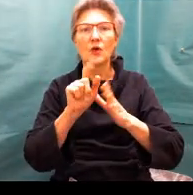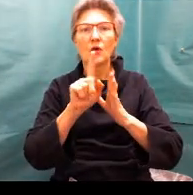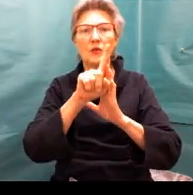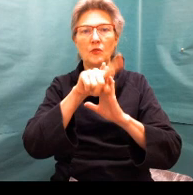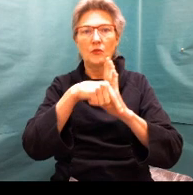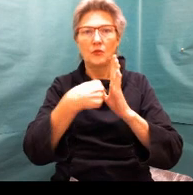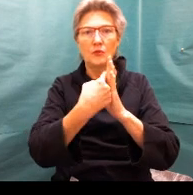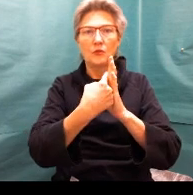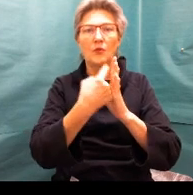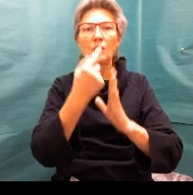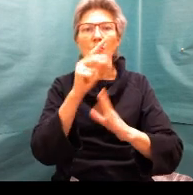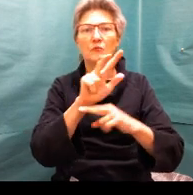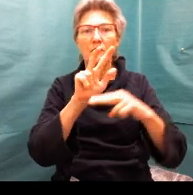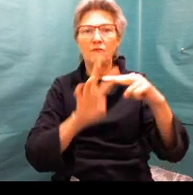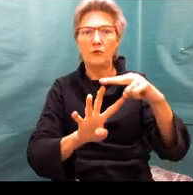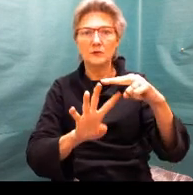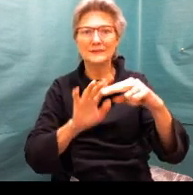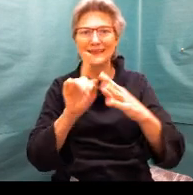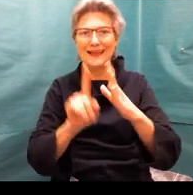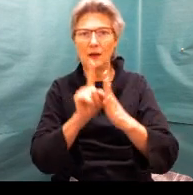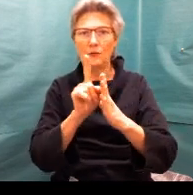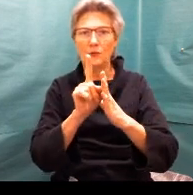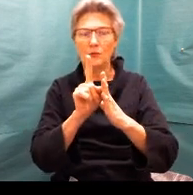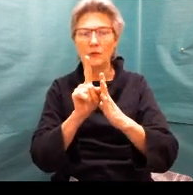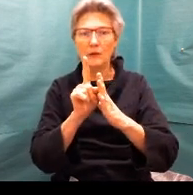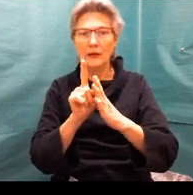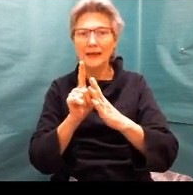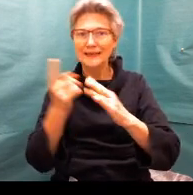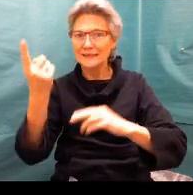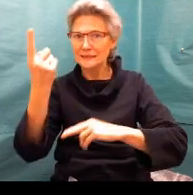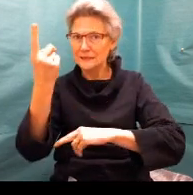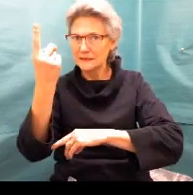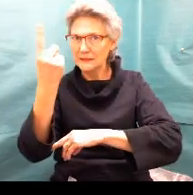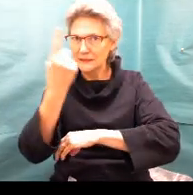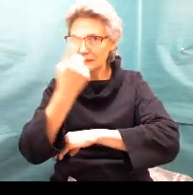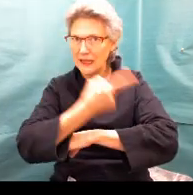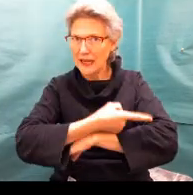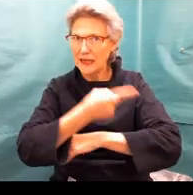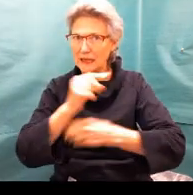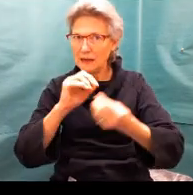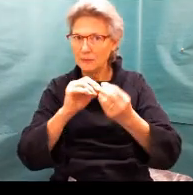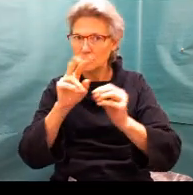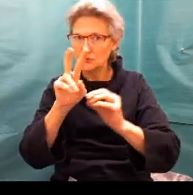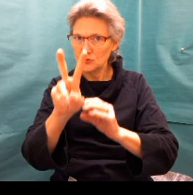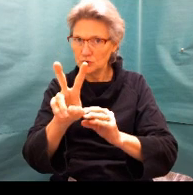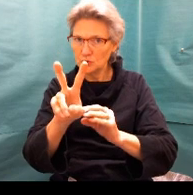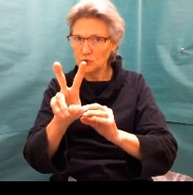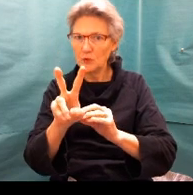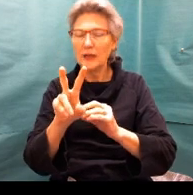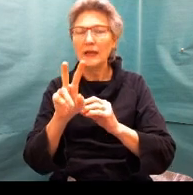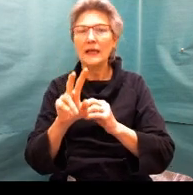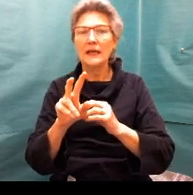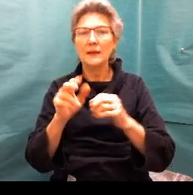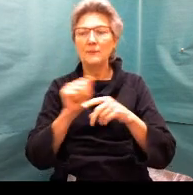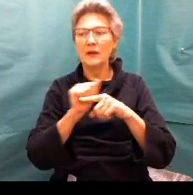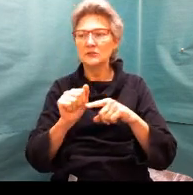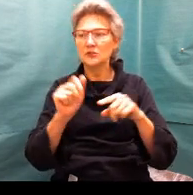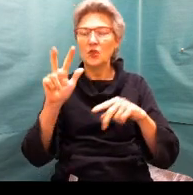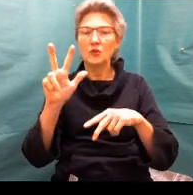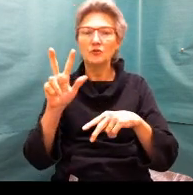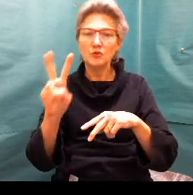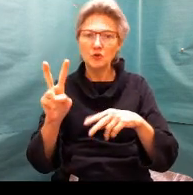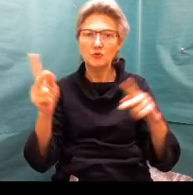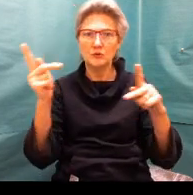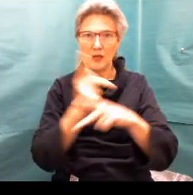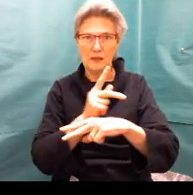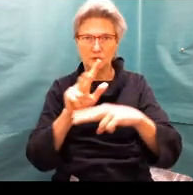day 2, I'm going to think about it as 2 times 3/4 of an hour. So if I counted my parts here,